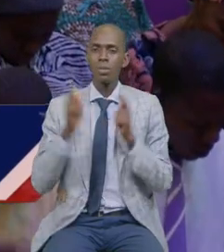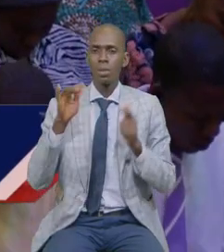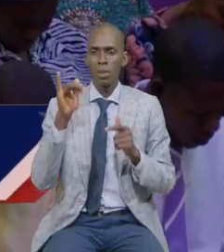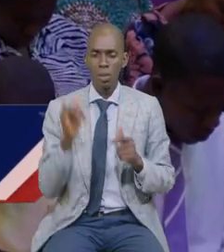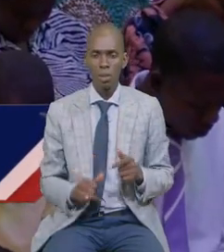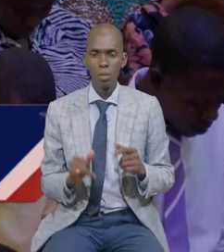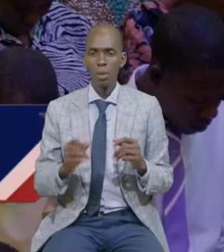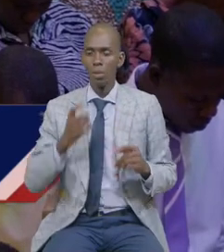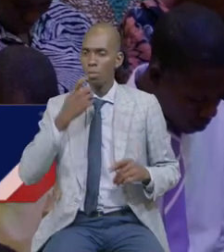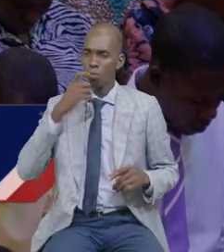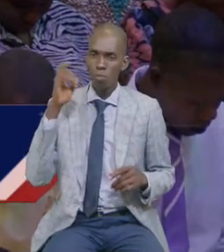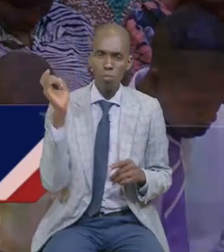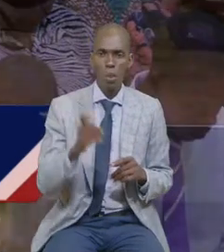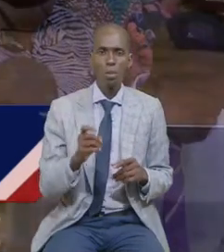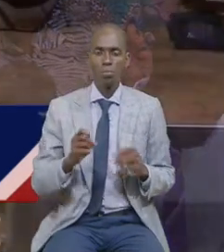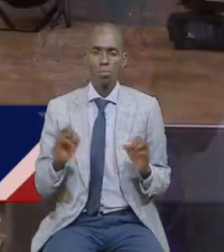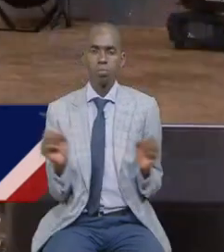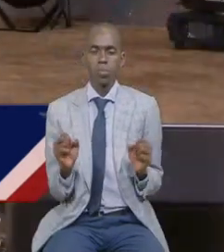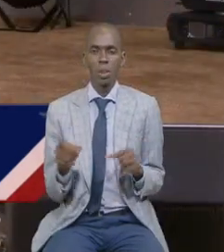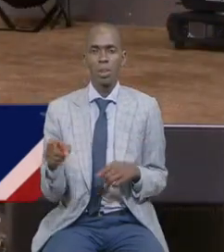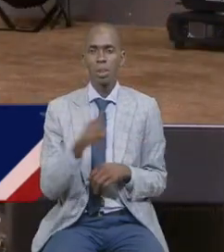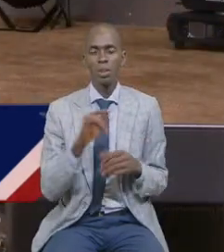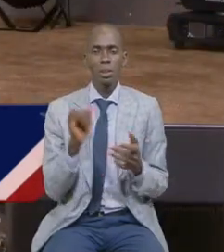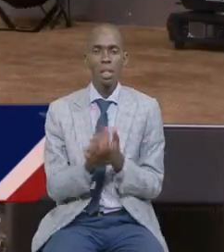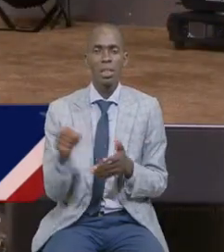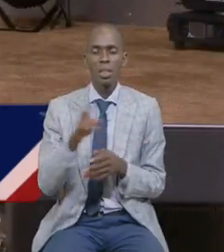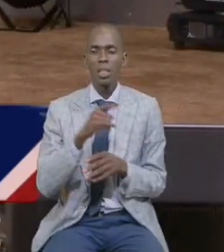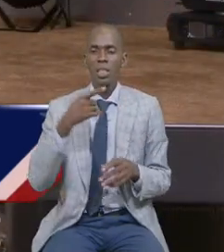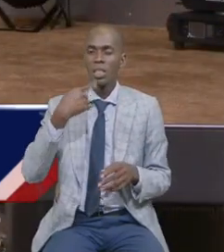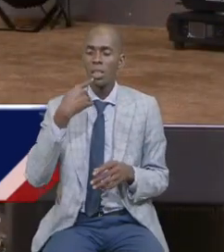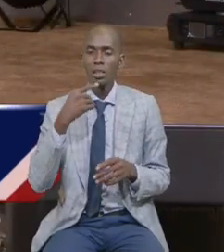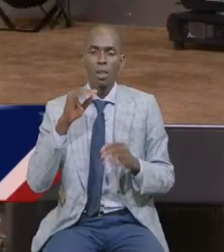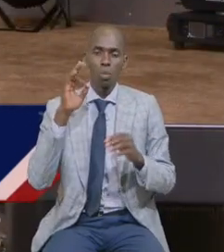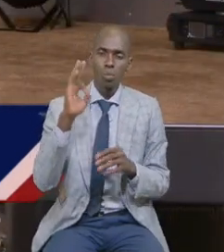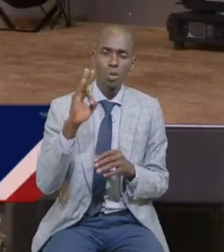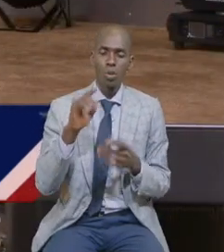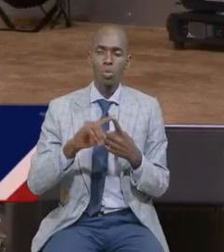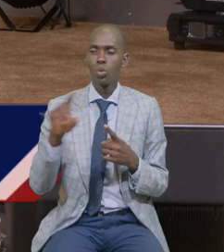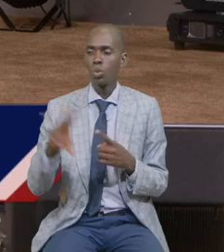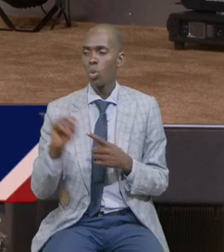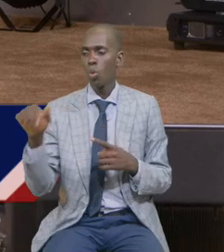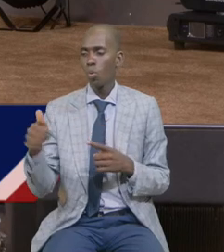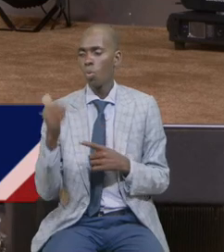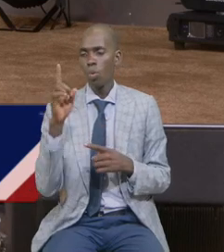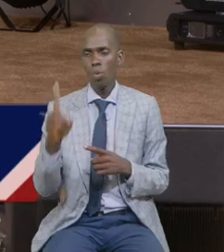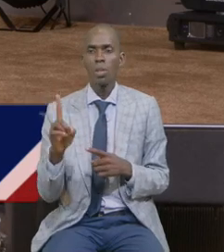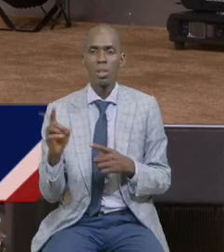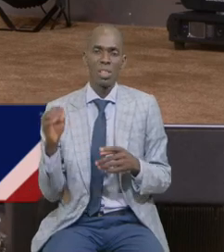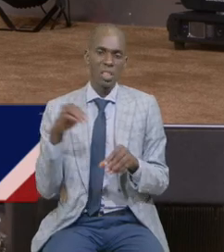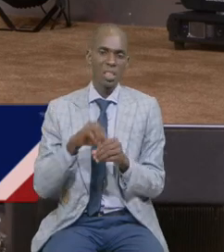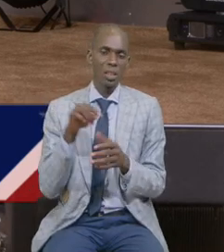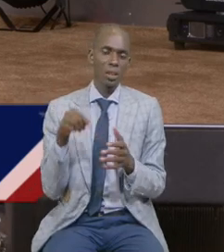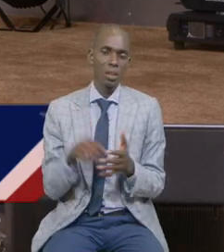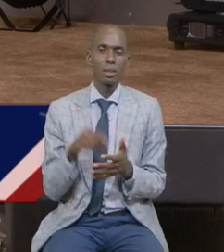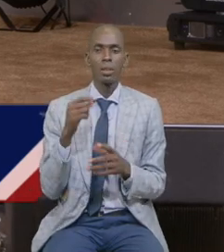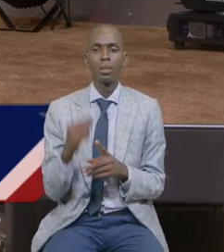that they speak henceforth to no man in this name. You remember that Christ, our